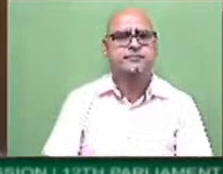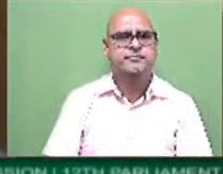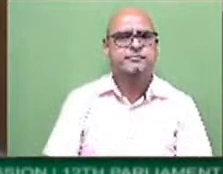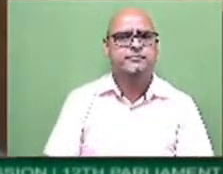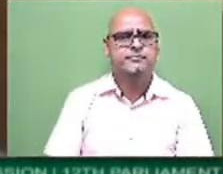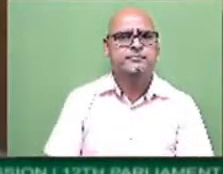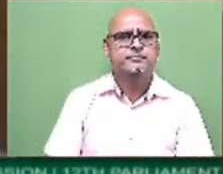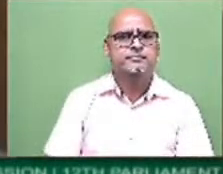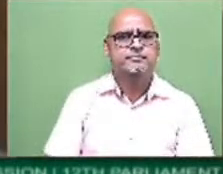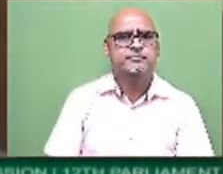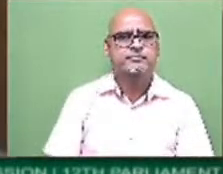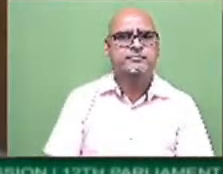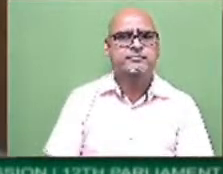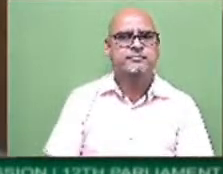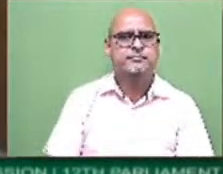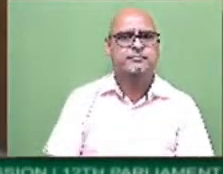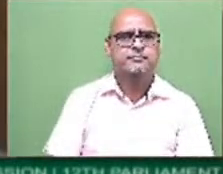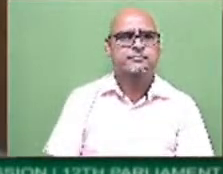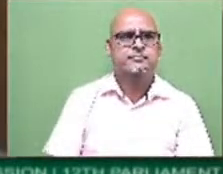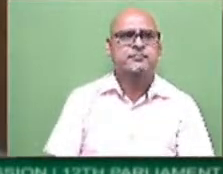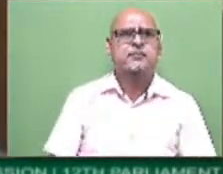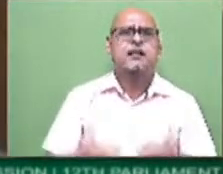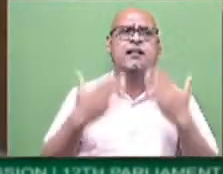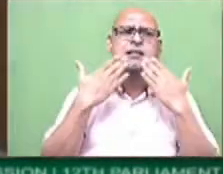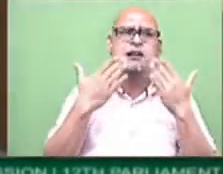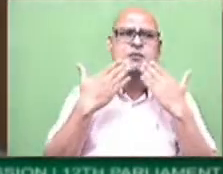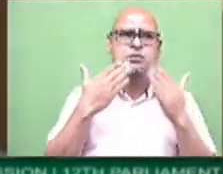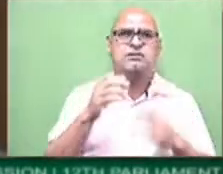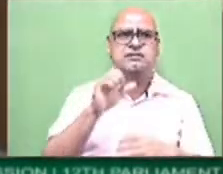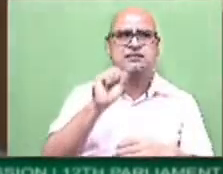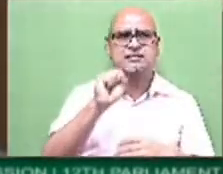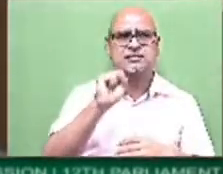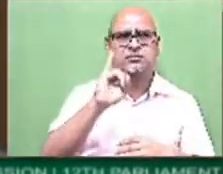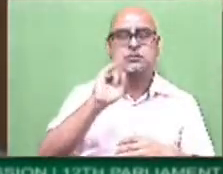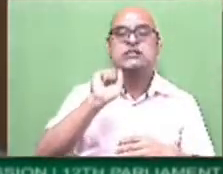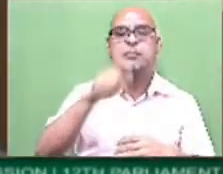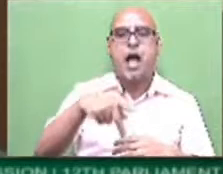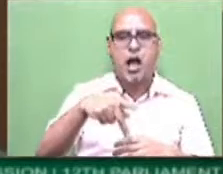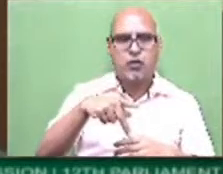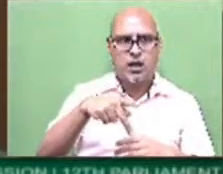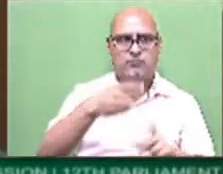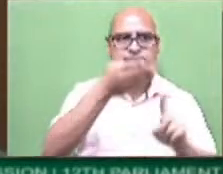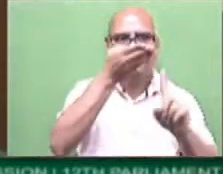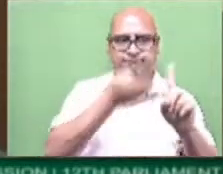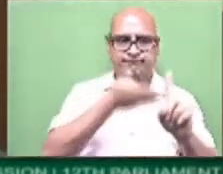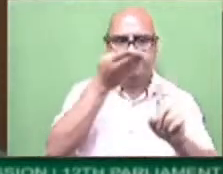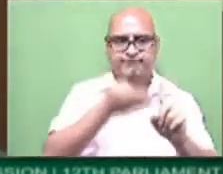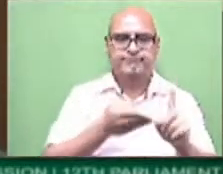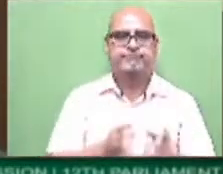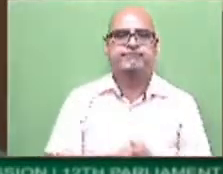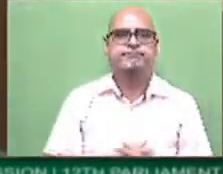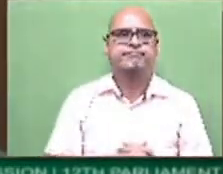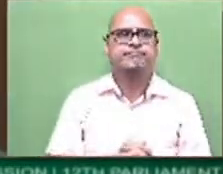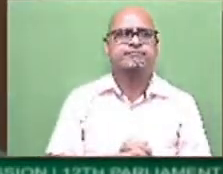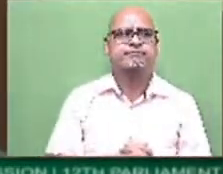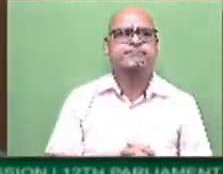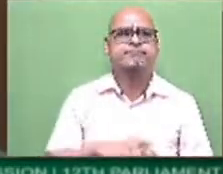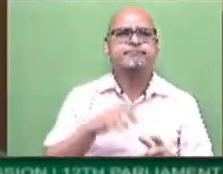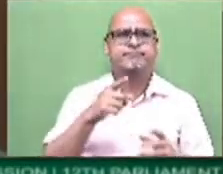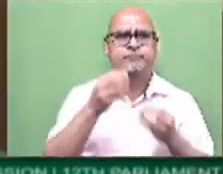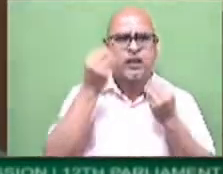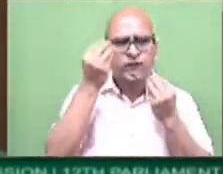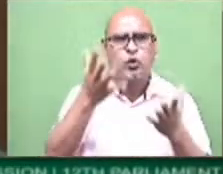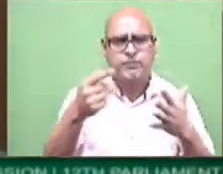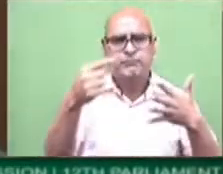and for raising some very important points, a few of which I just want to add and to build on. I am a little bit disappointed in terms